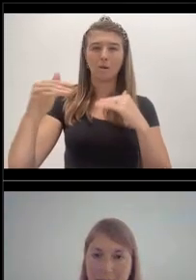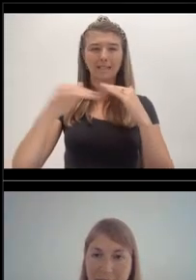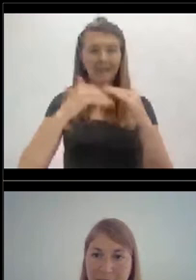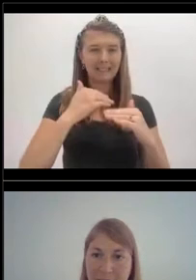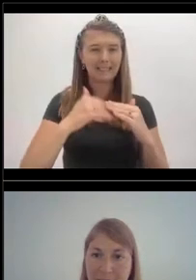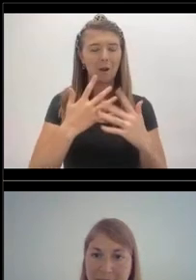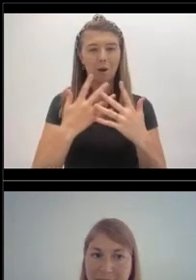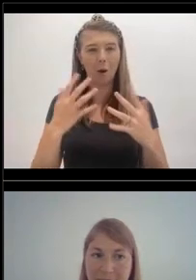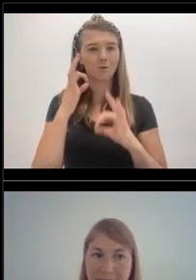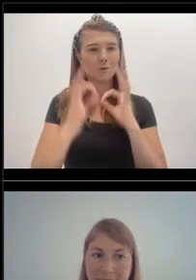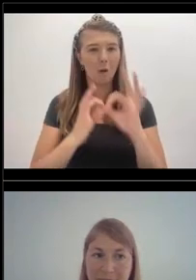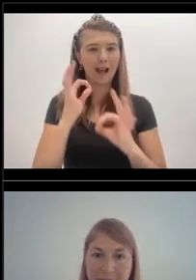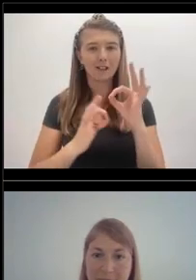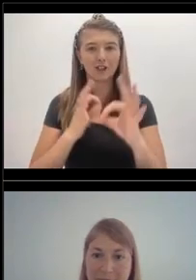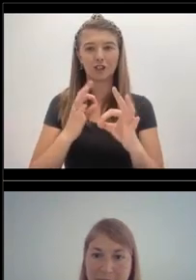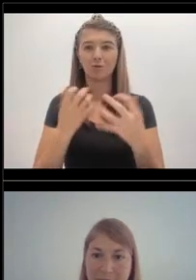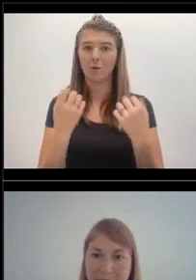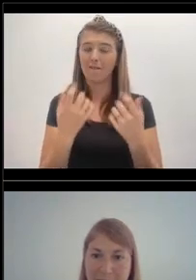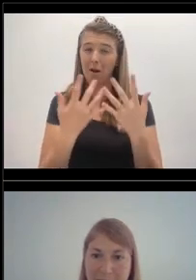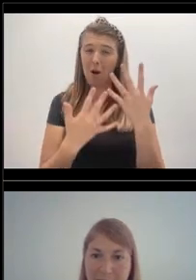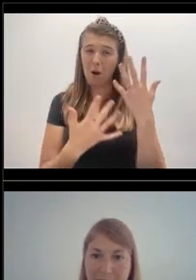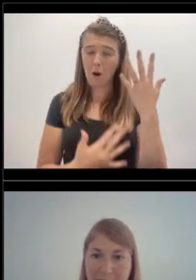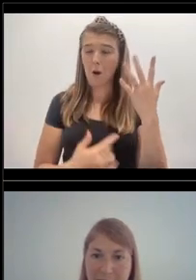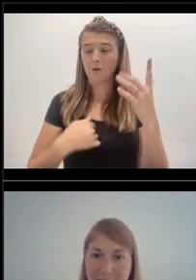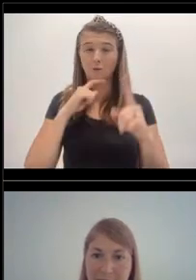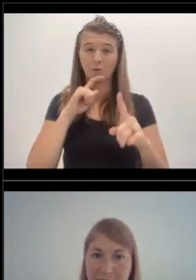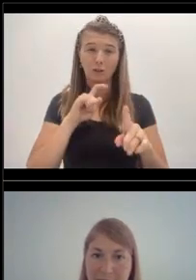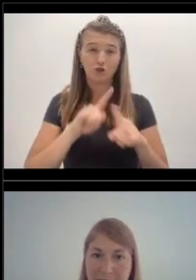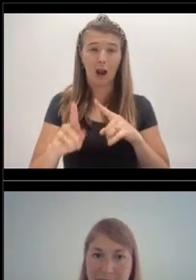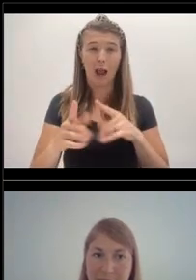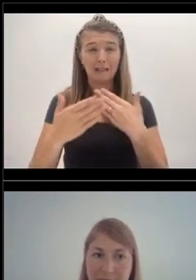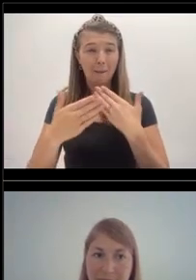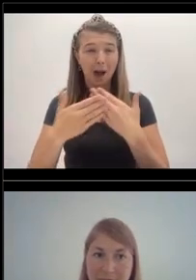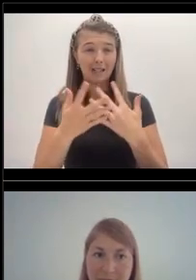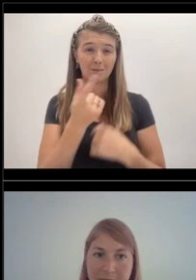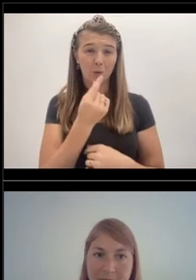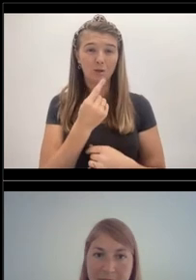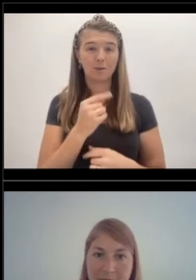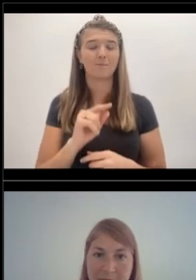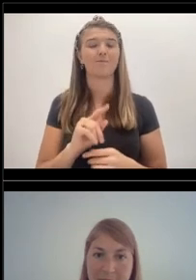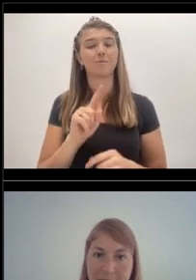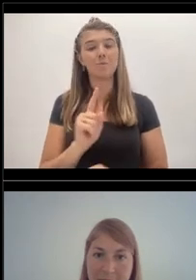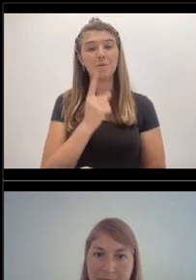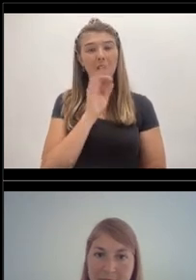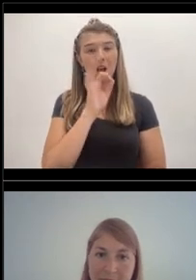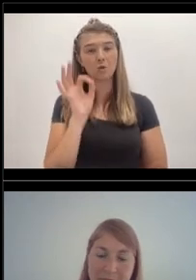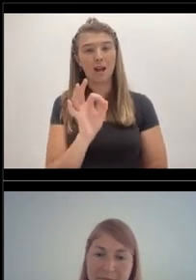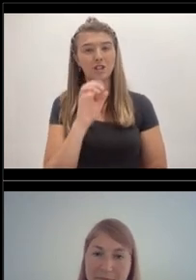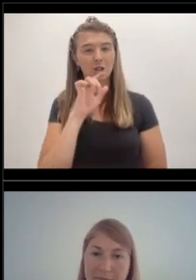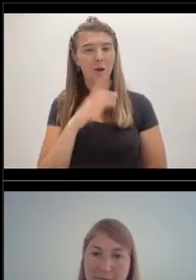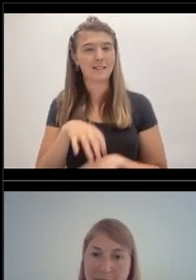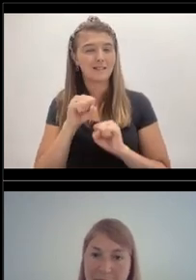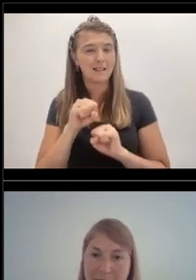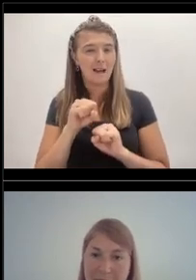questions. We've got loads, so I'll try and get through as much as possible. And the first question I'm going to start with is quite a